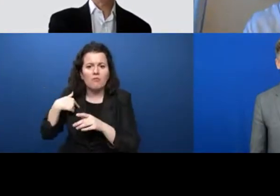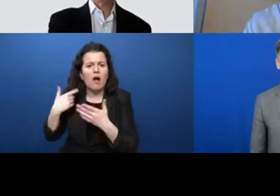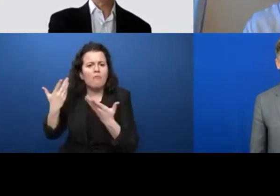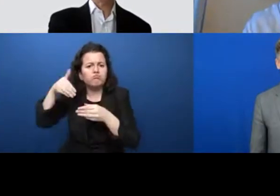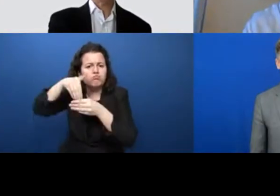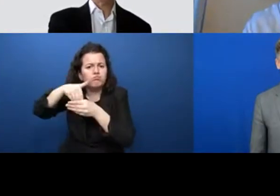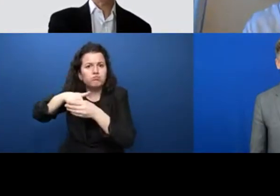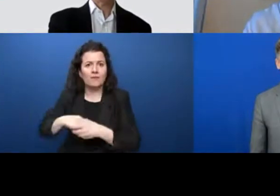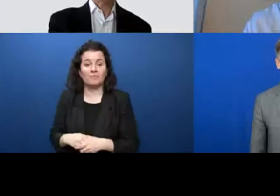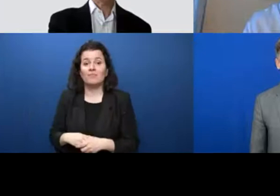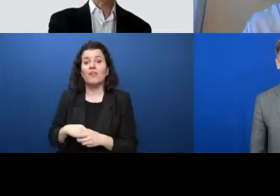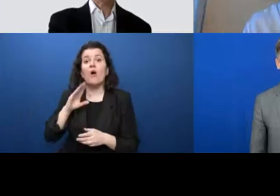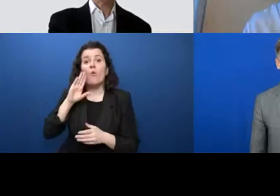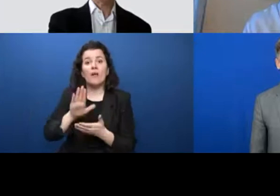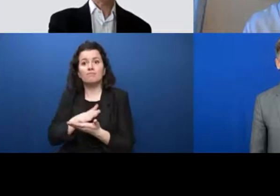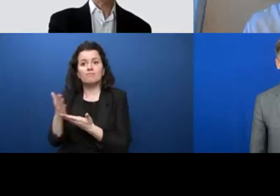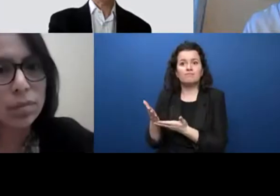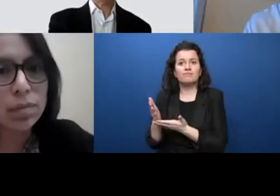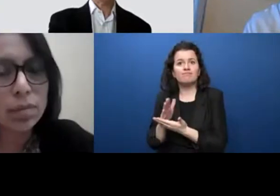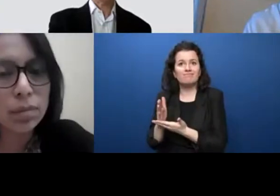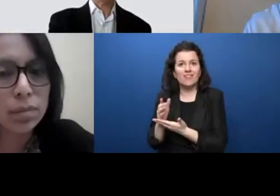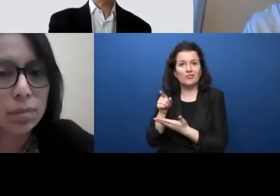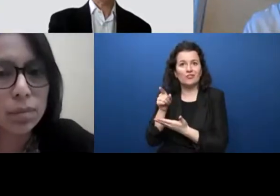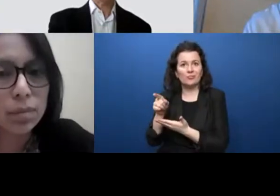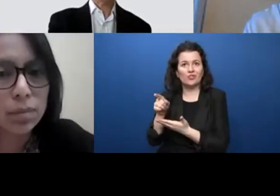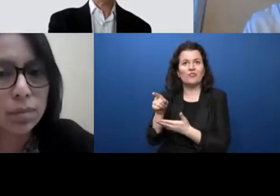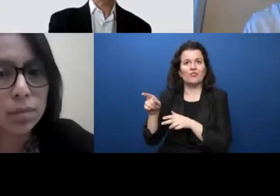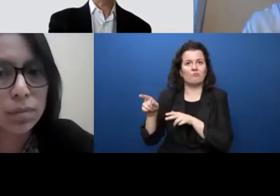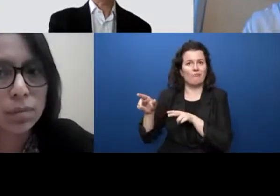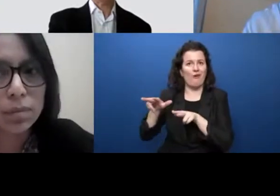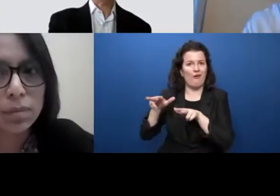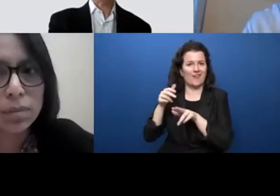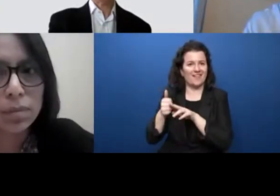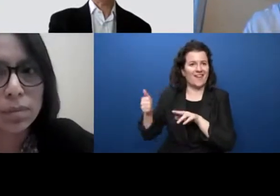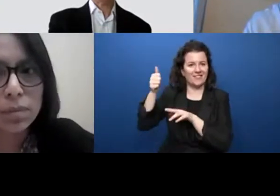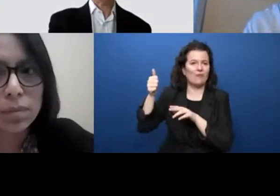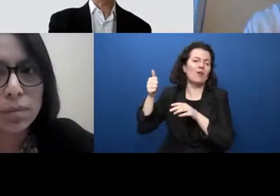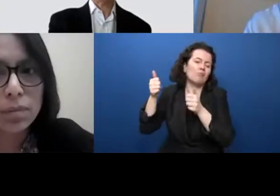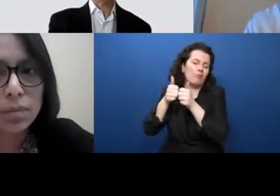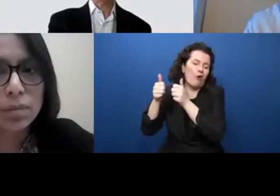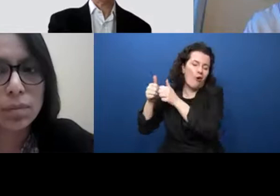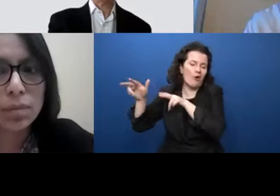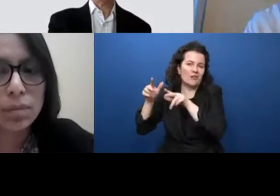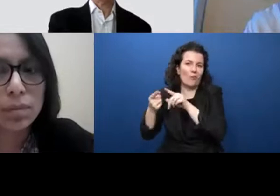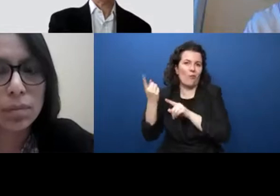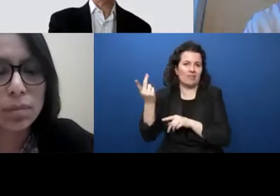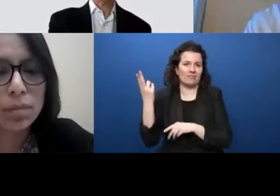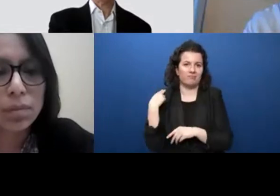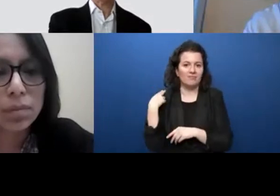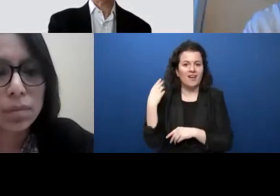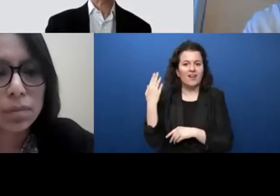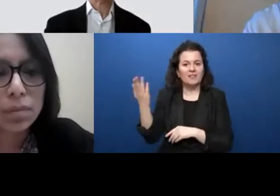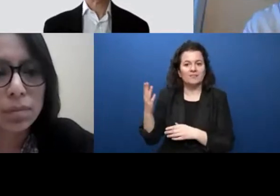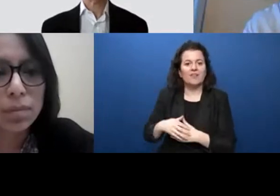one of the main organizers of this event. So welcome, Lizette, and tell us what, how